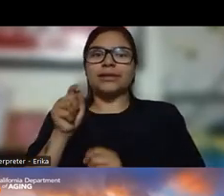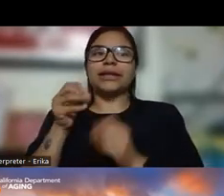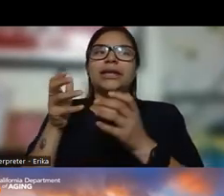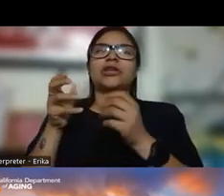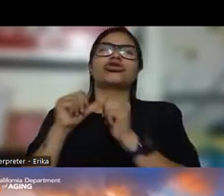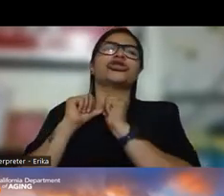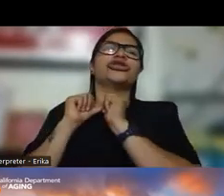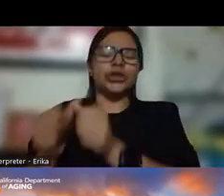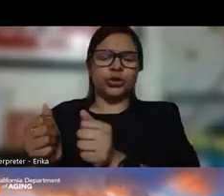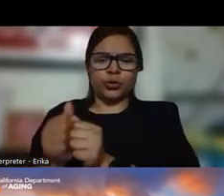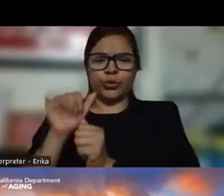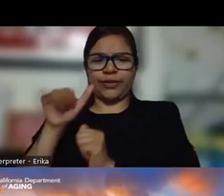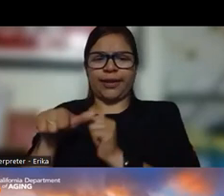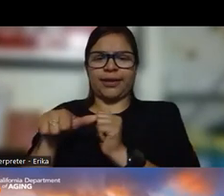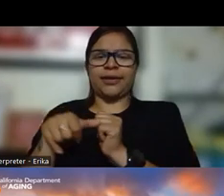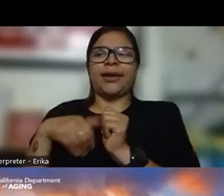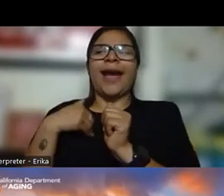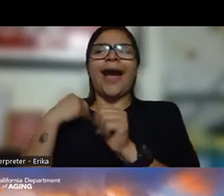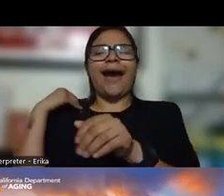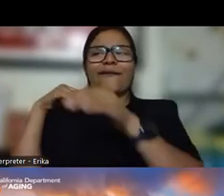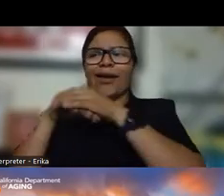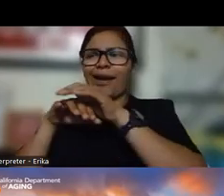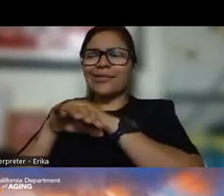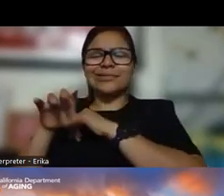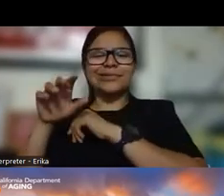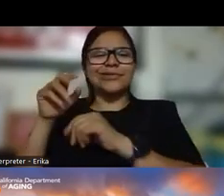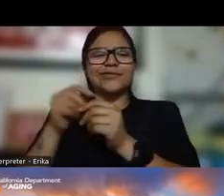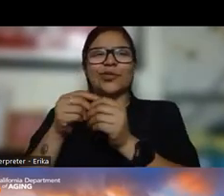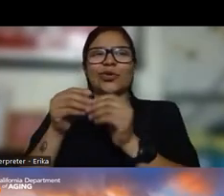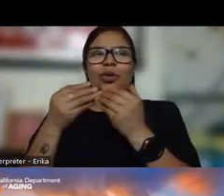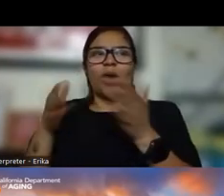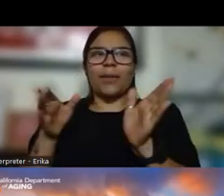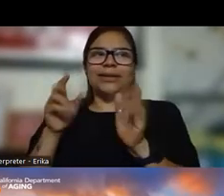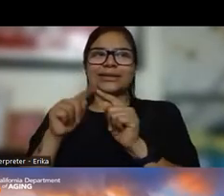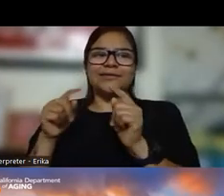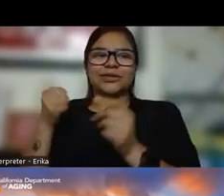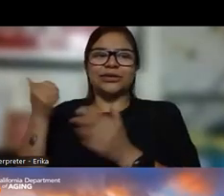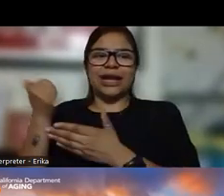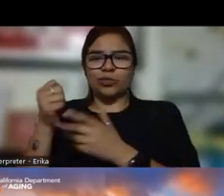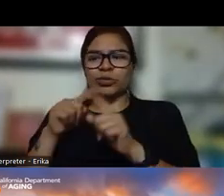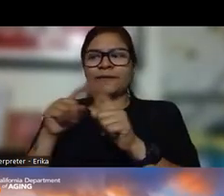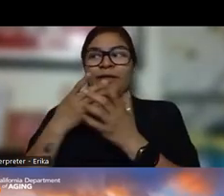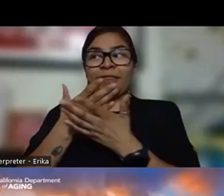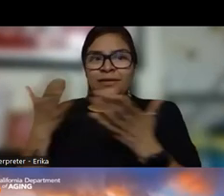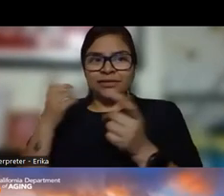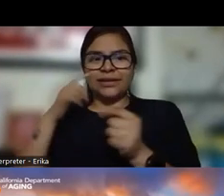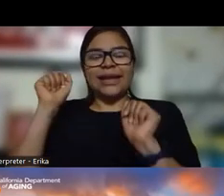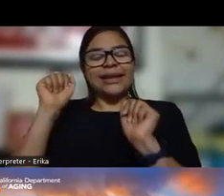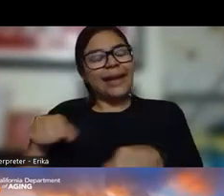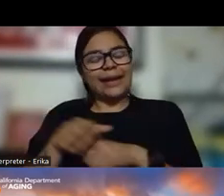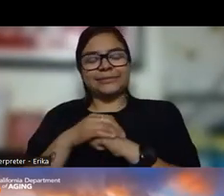an equitable, access to the public and stakeholders, and really a lot of equitable input to develop a plan that's